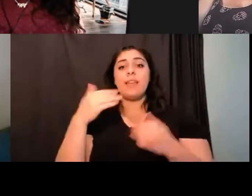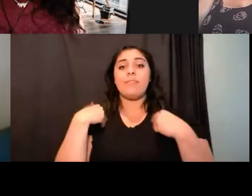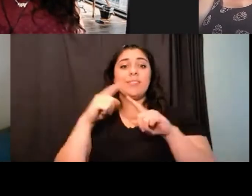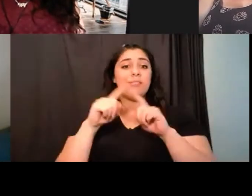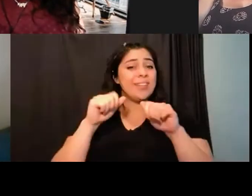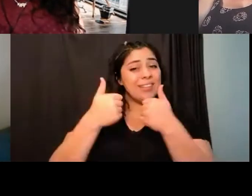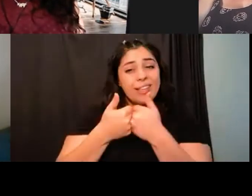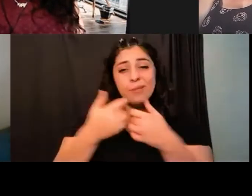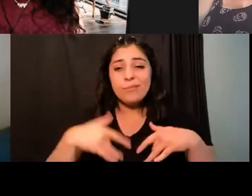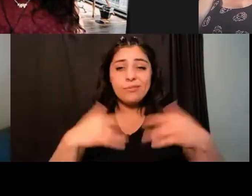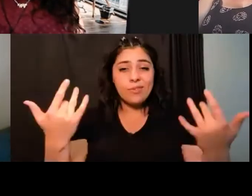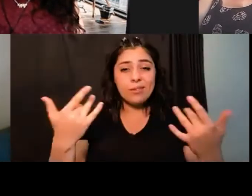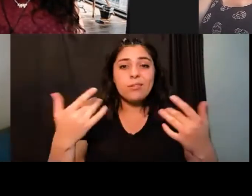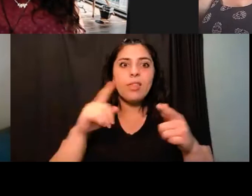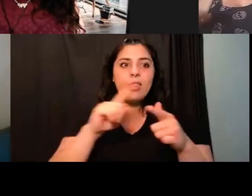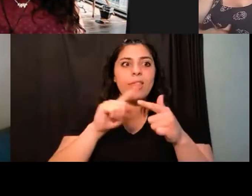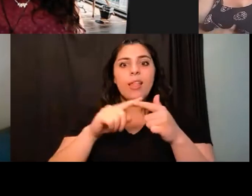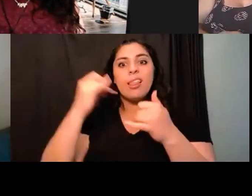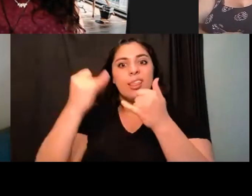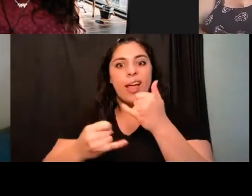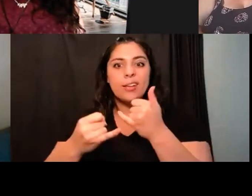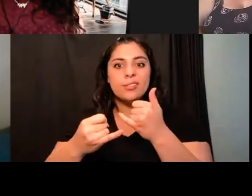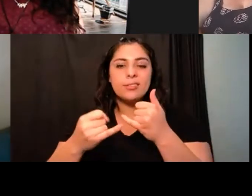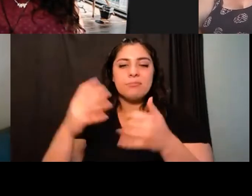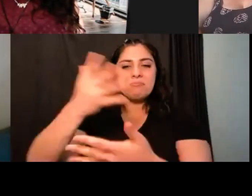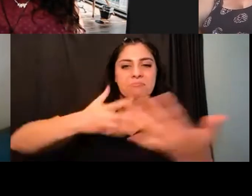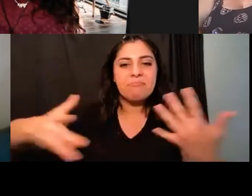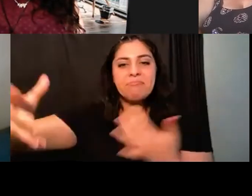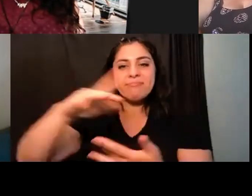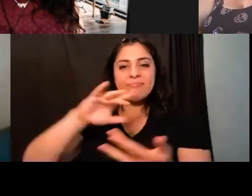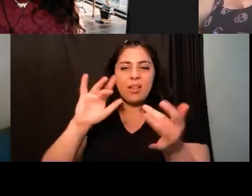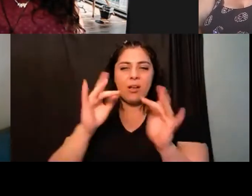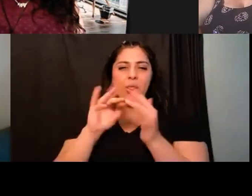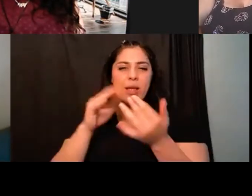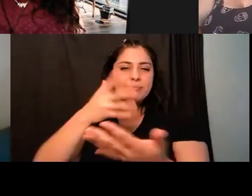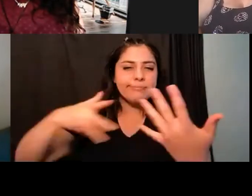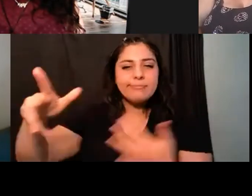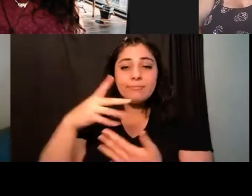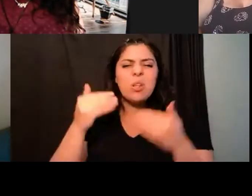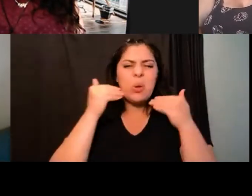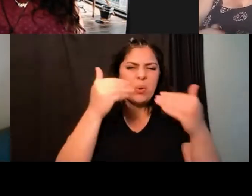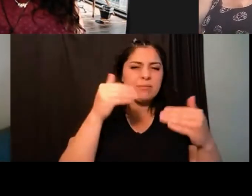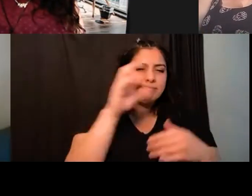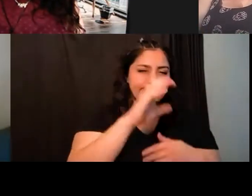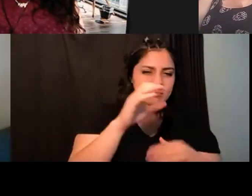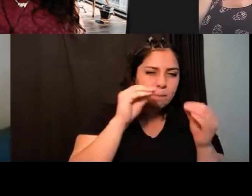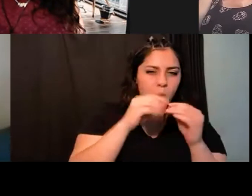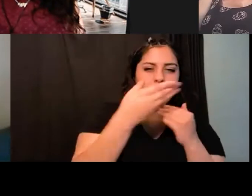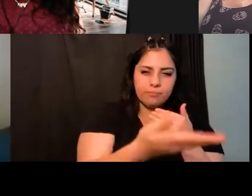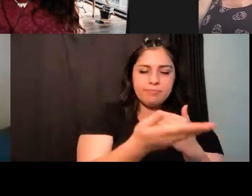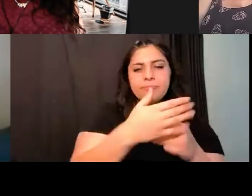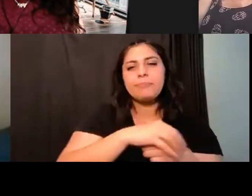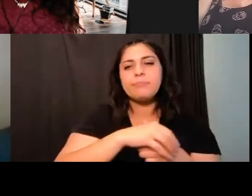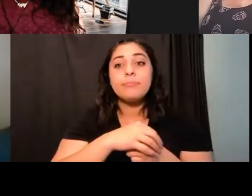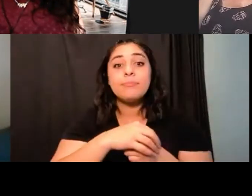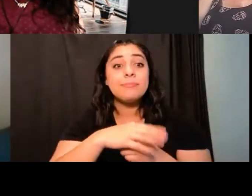with a virtual mixer. So go to our website and find out about all of those things. Without any further ado, I want to introduce